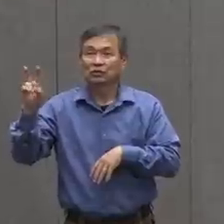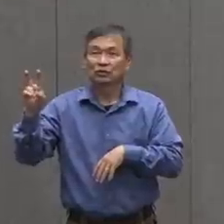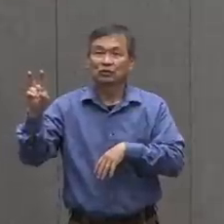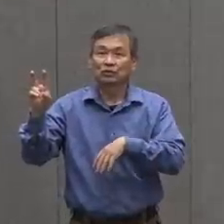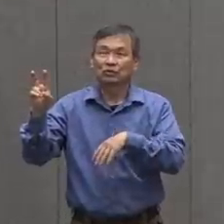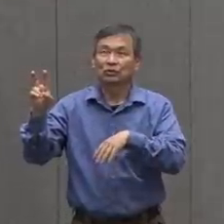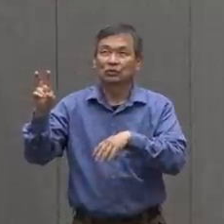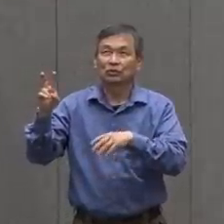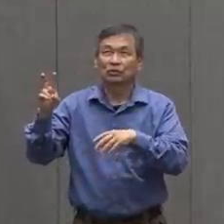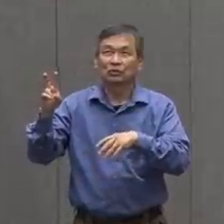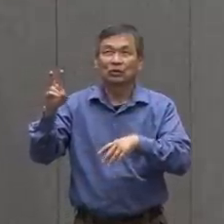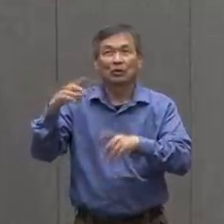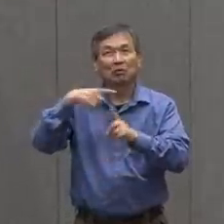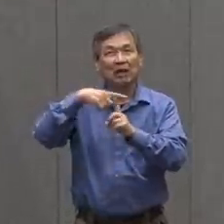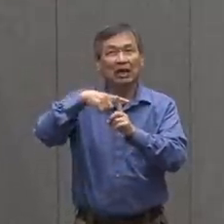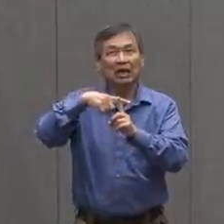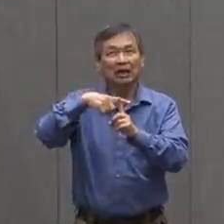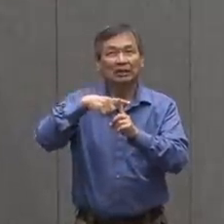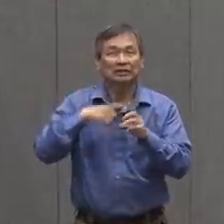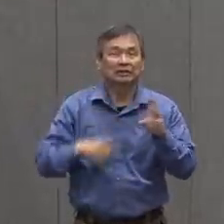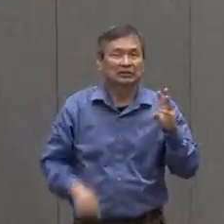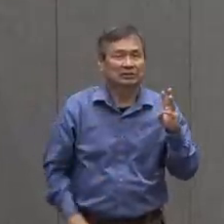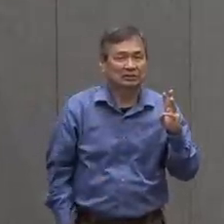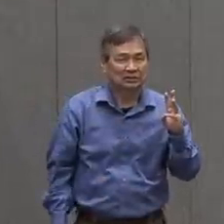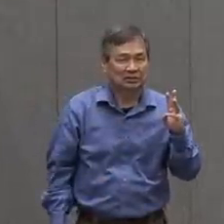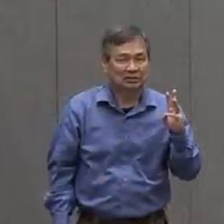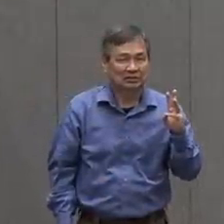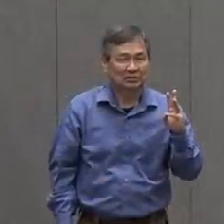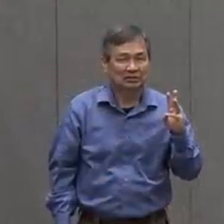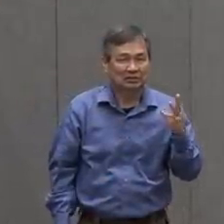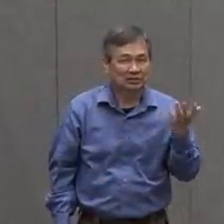2 plus 6. What number will that be?